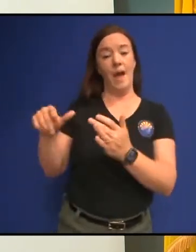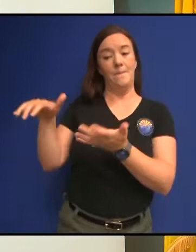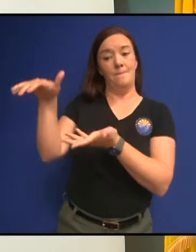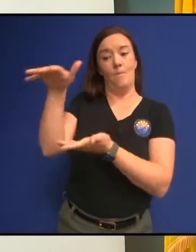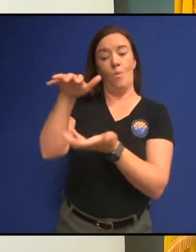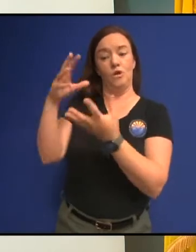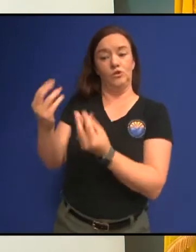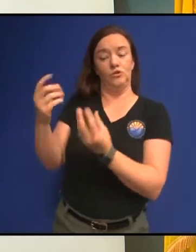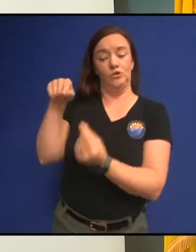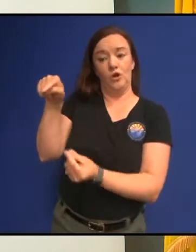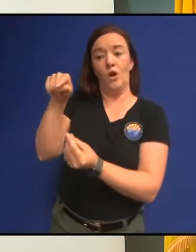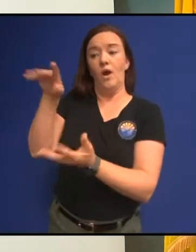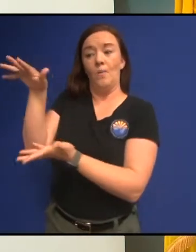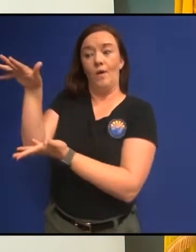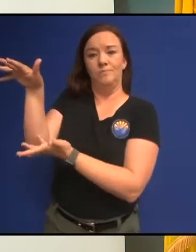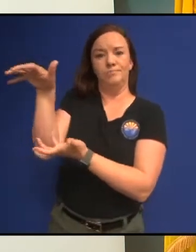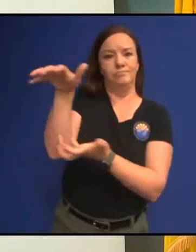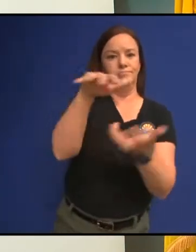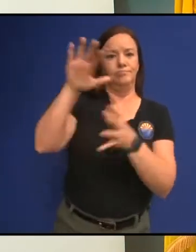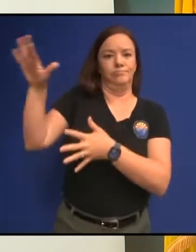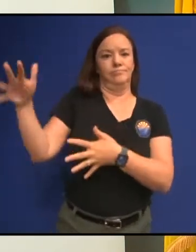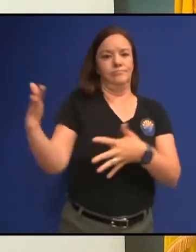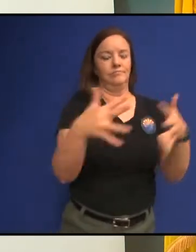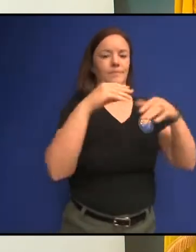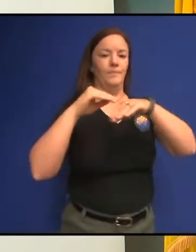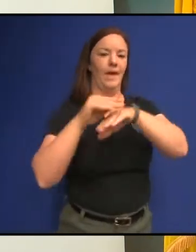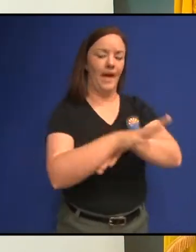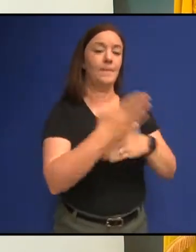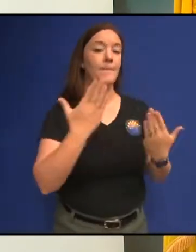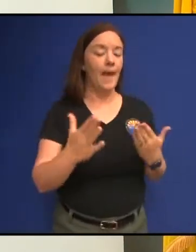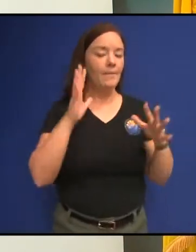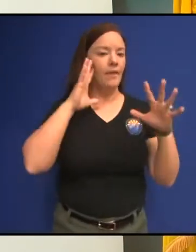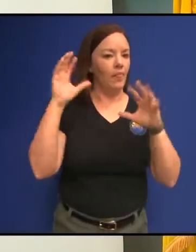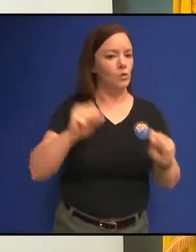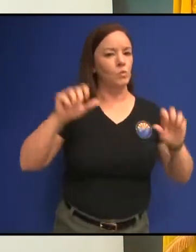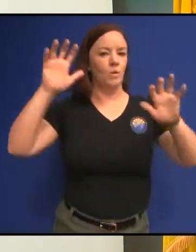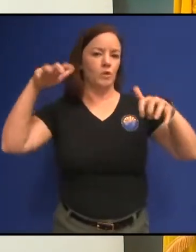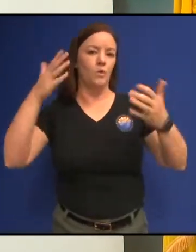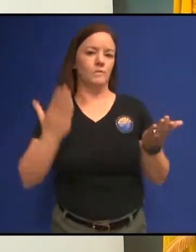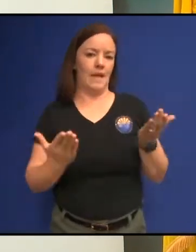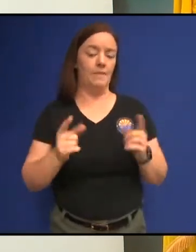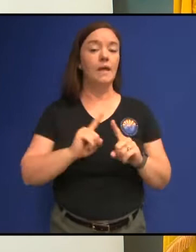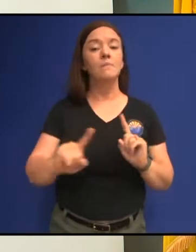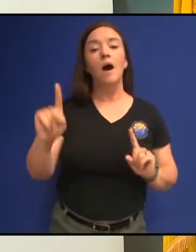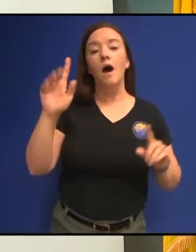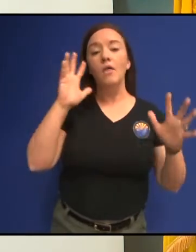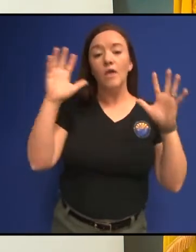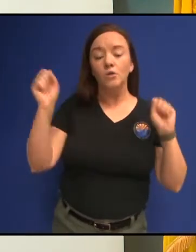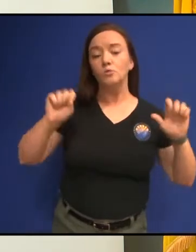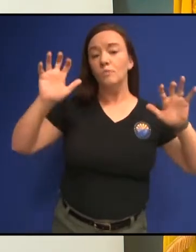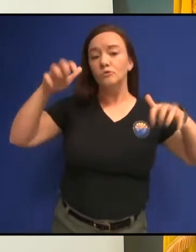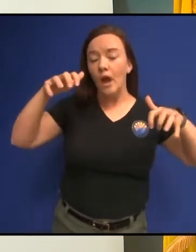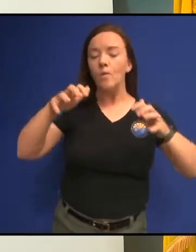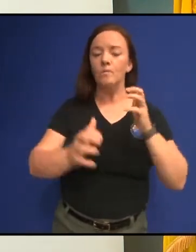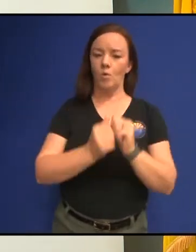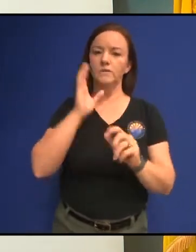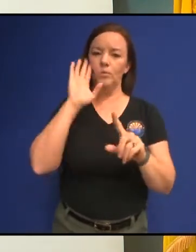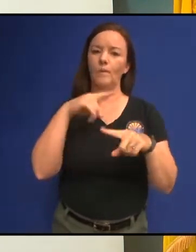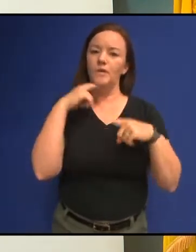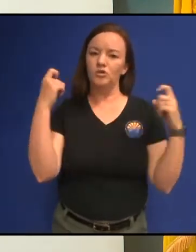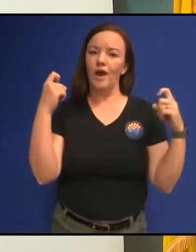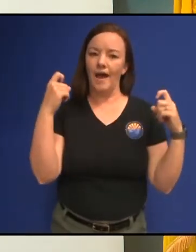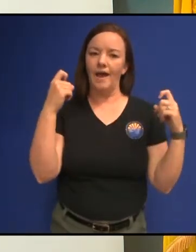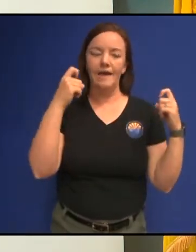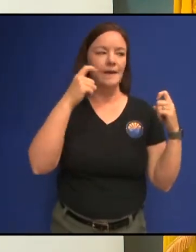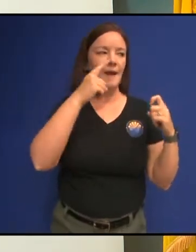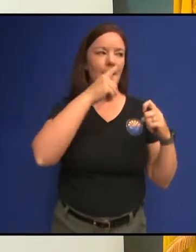some chances for some showers and thunderstorms. I will say those showers and thunderstorms will be largely dry because of what we